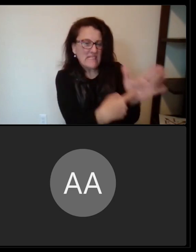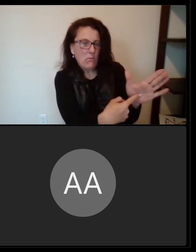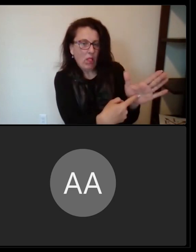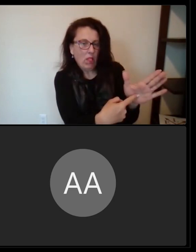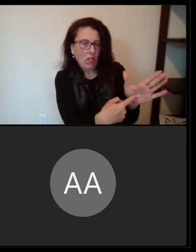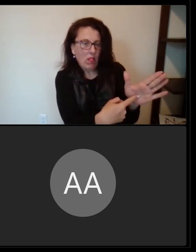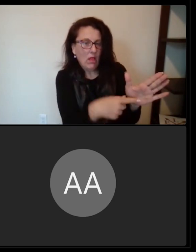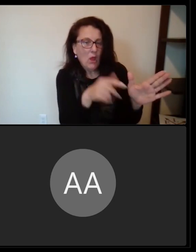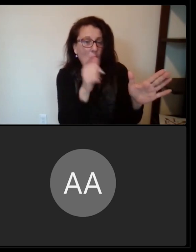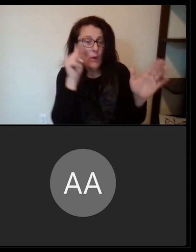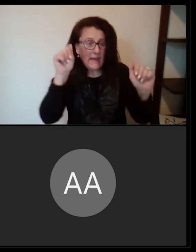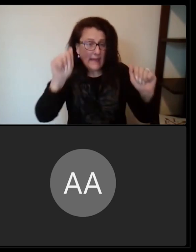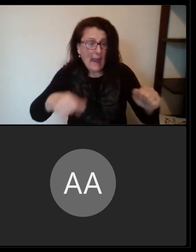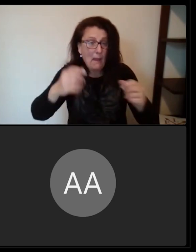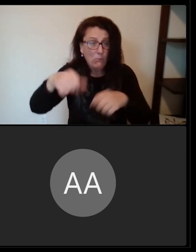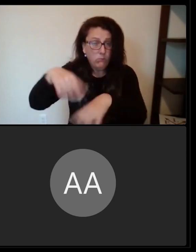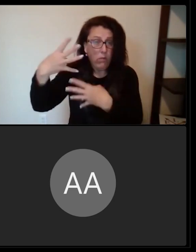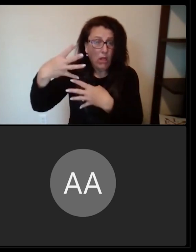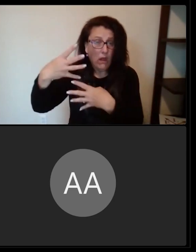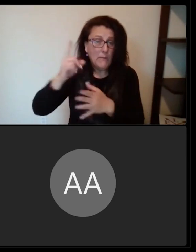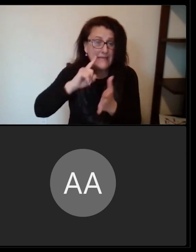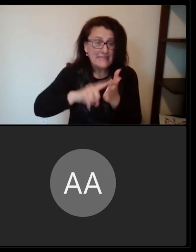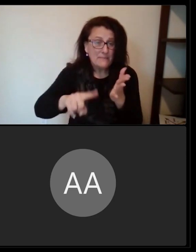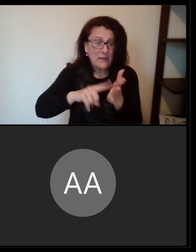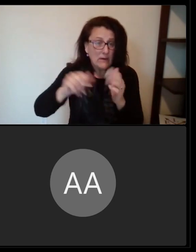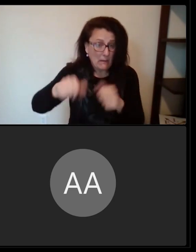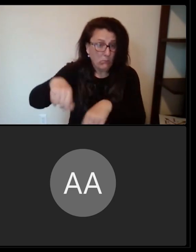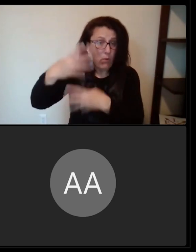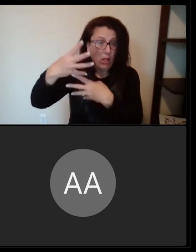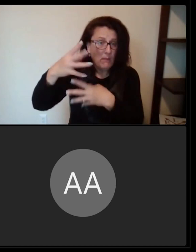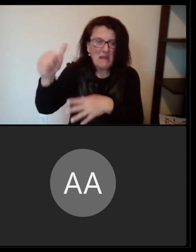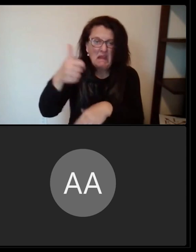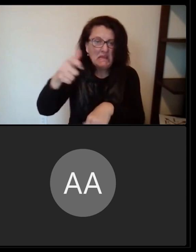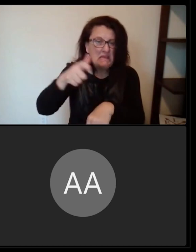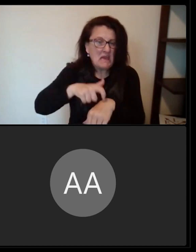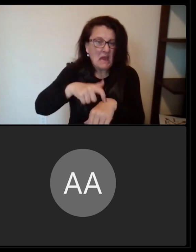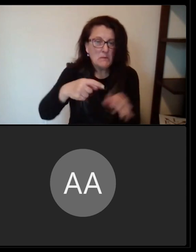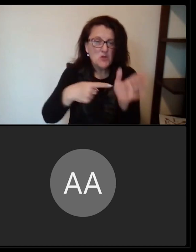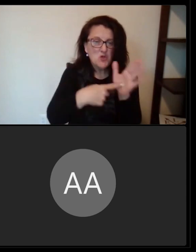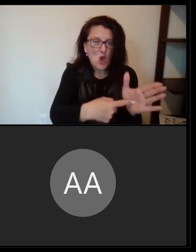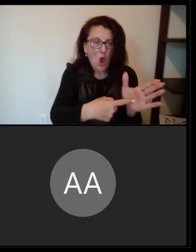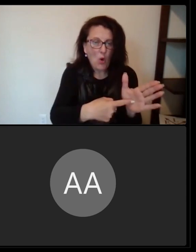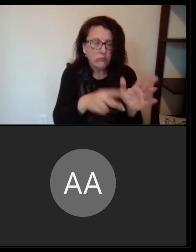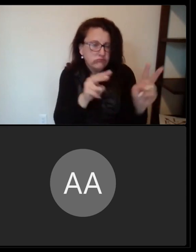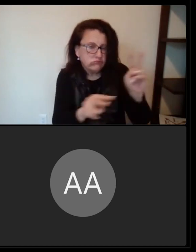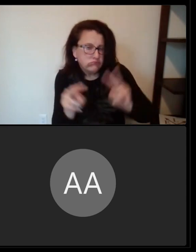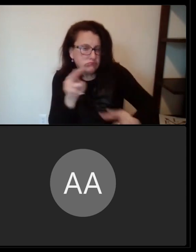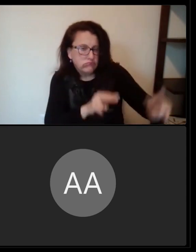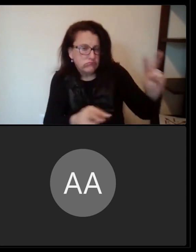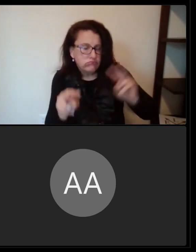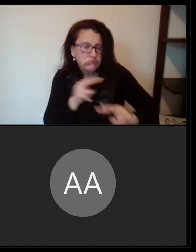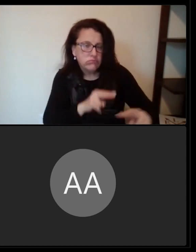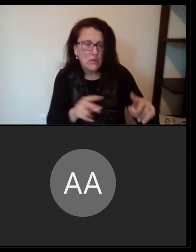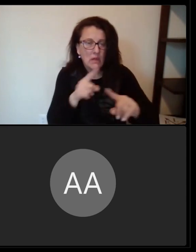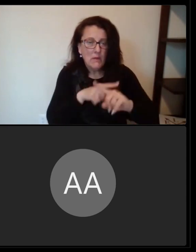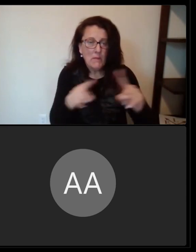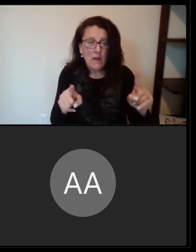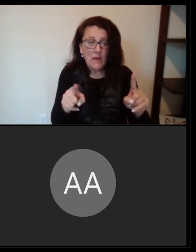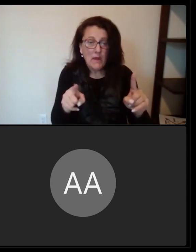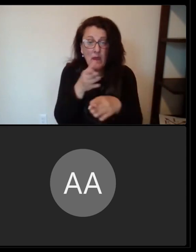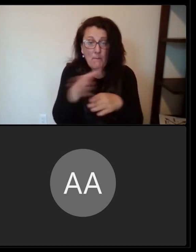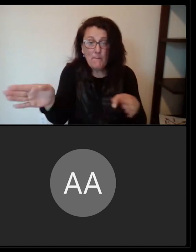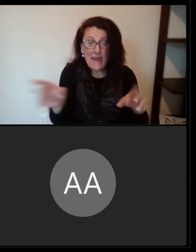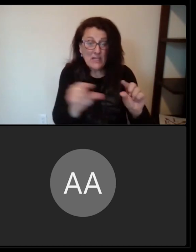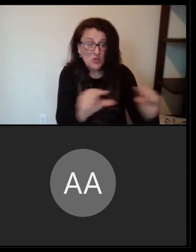can be pulled up by the election inspectors at any time to be shown to a poll watcher, but it doesn't show up on the main